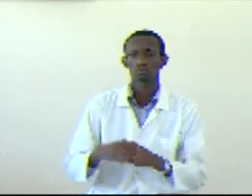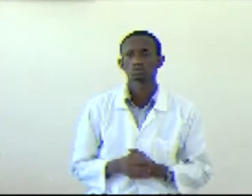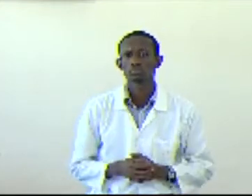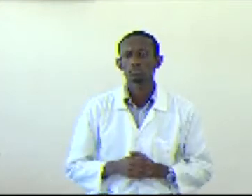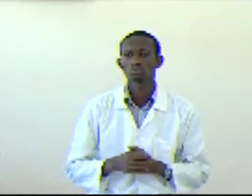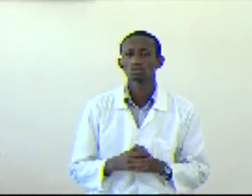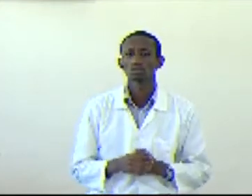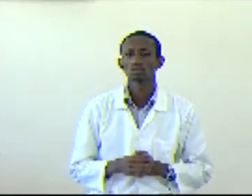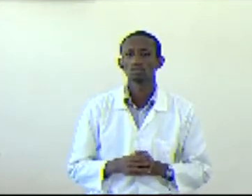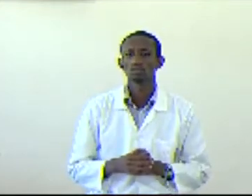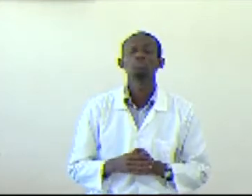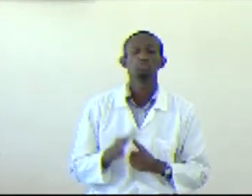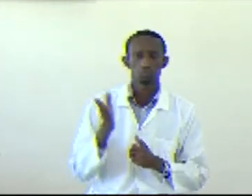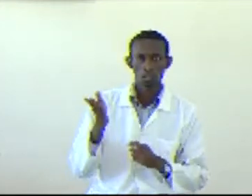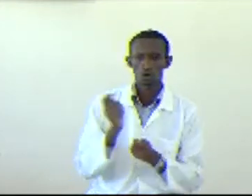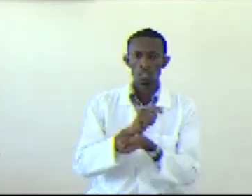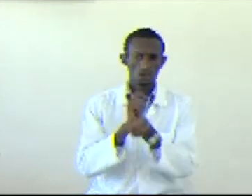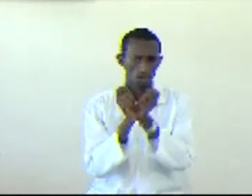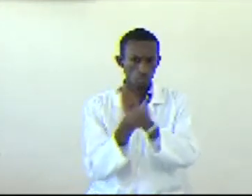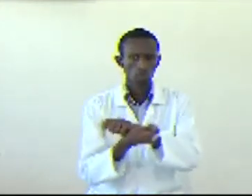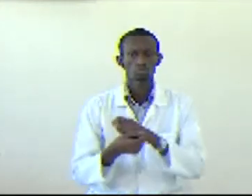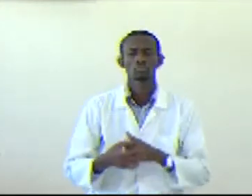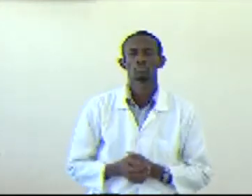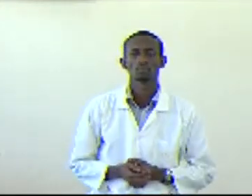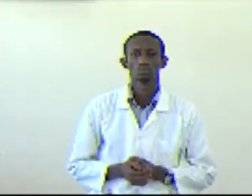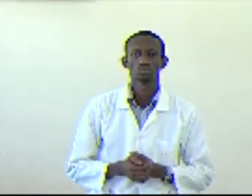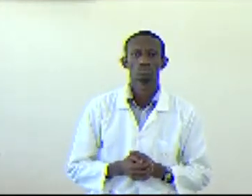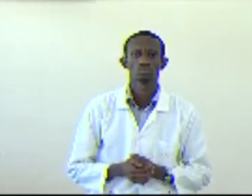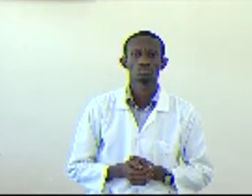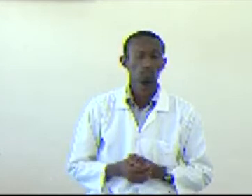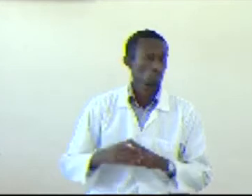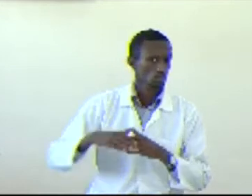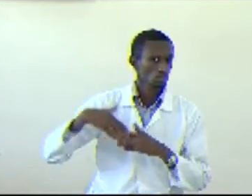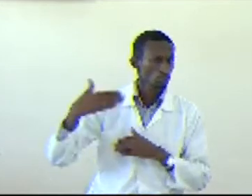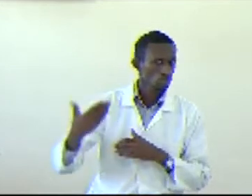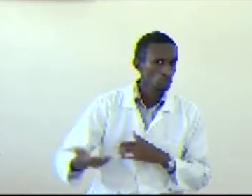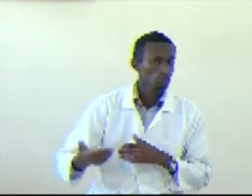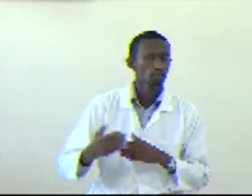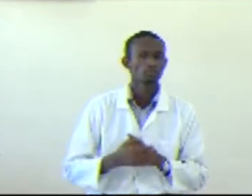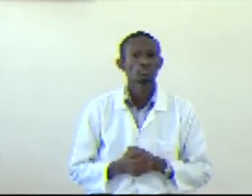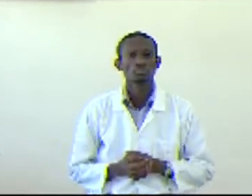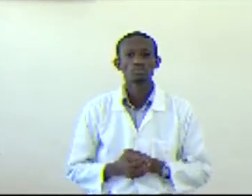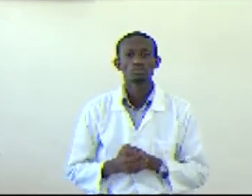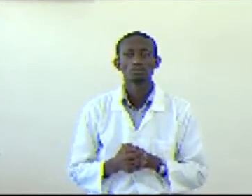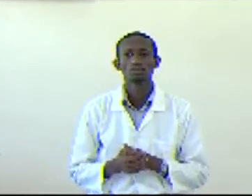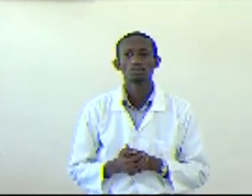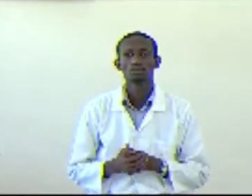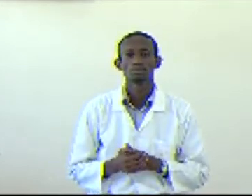changes also, right? And this is what we have. Then the